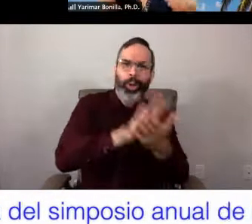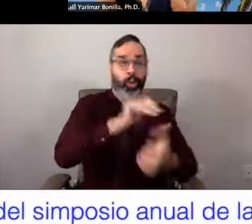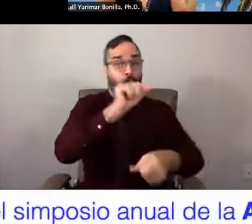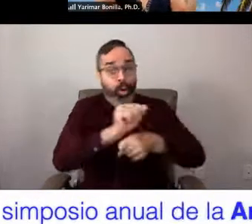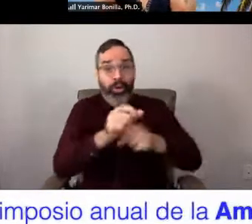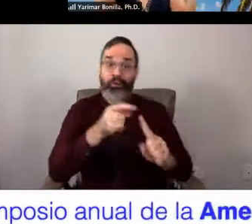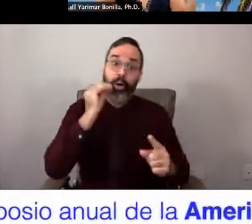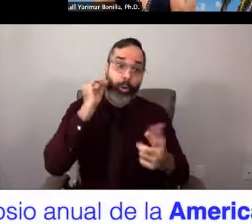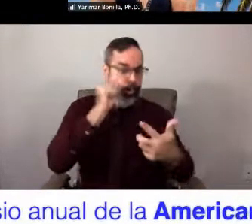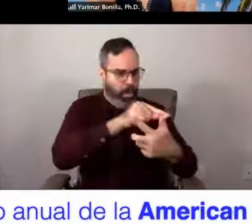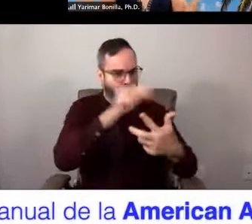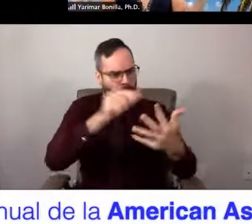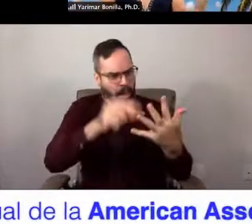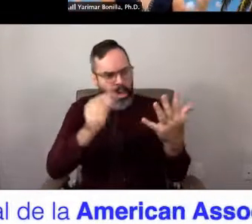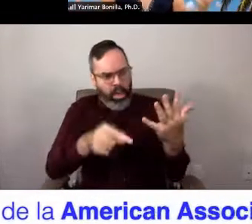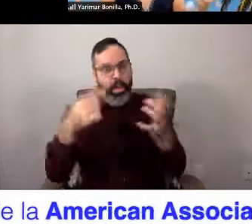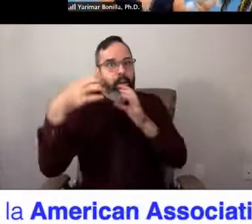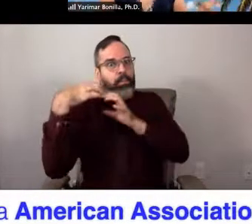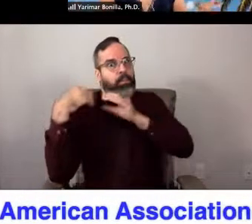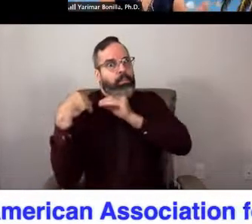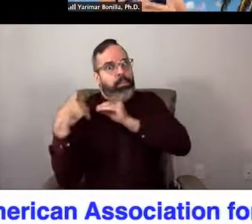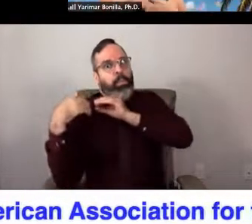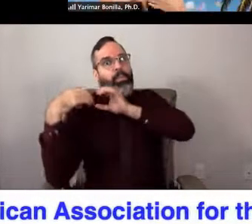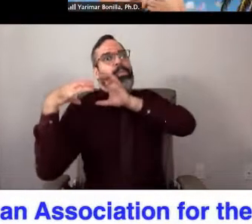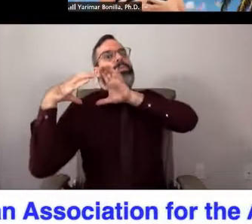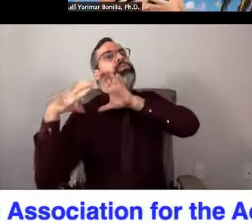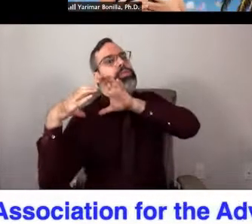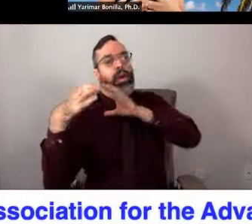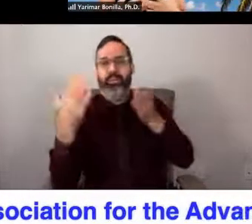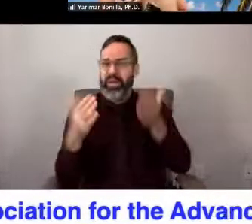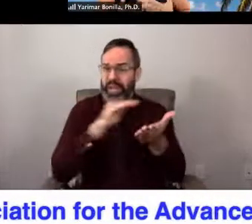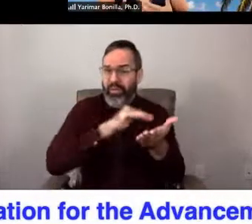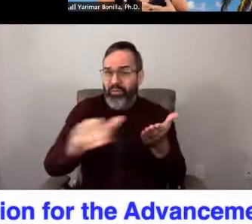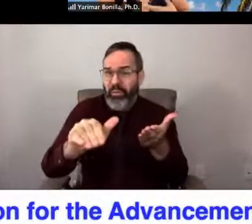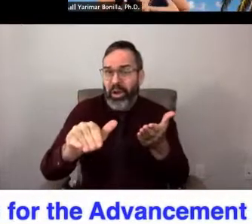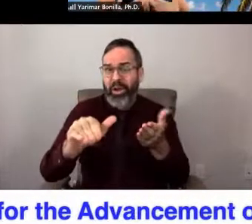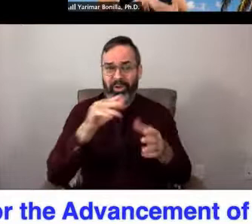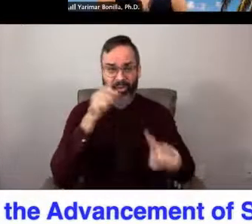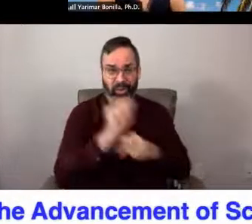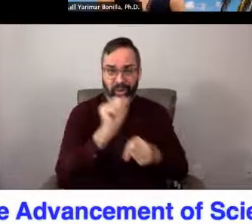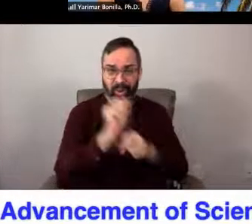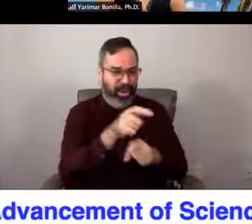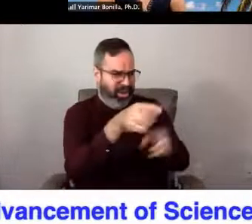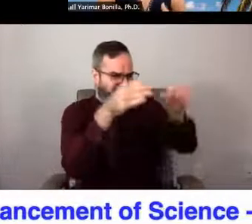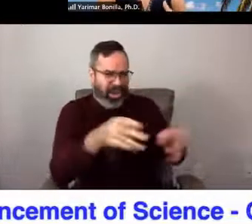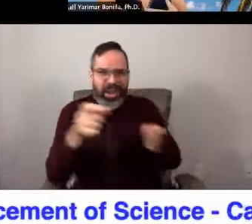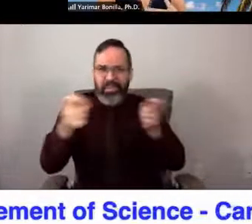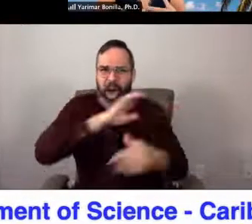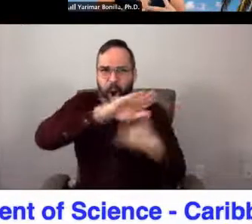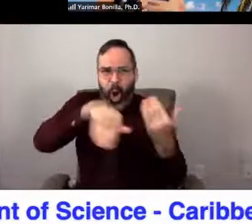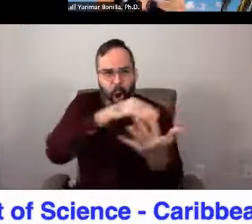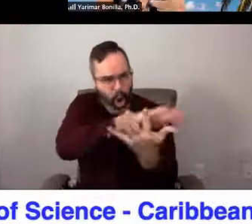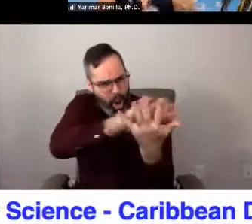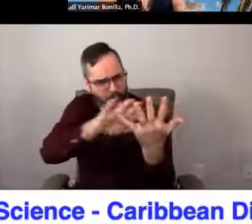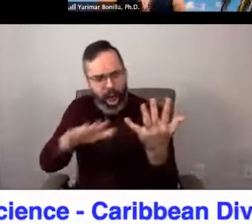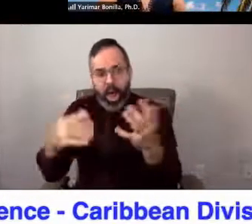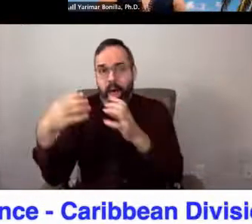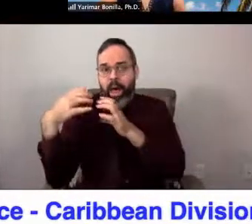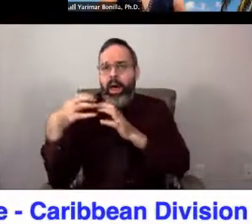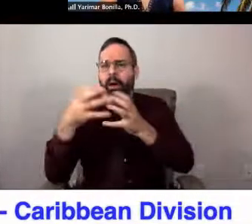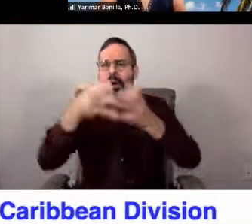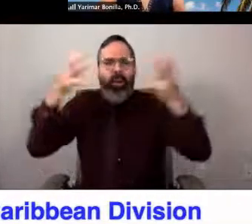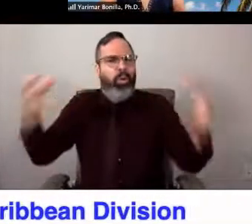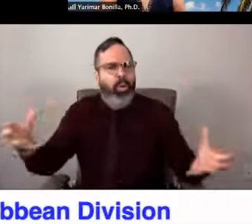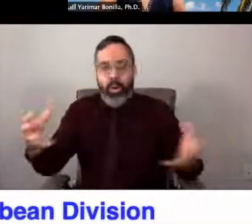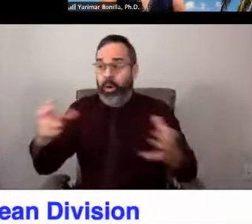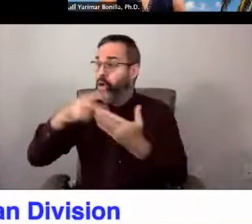you know, or maybe she's been furloughed. You know, how are individuals supposed to manage all of this? And the way, you know, the government programs